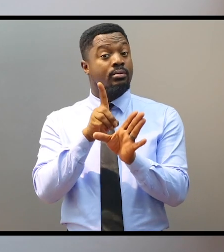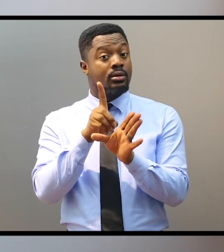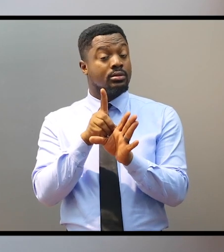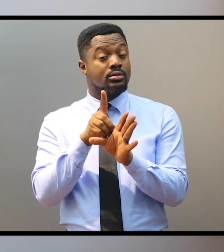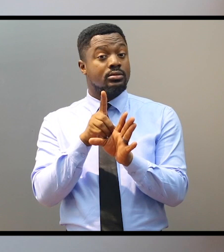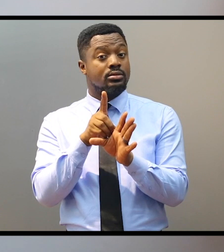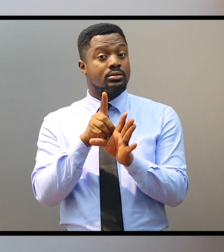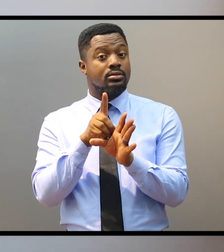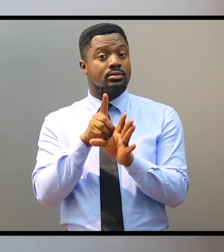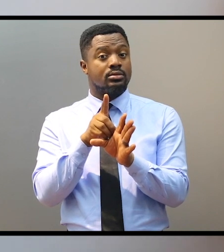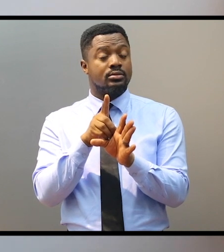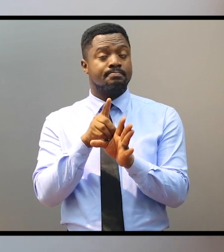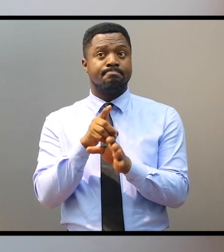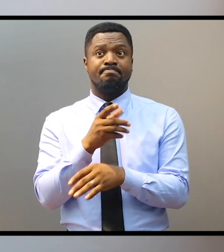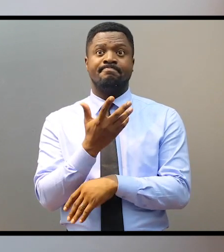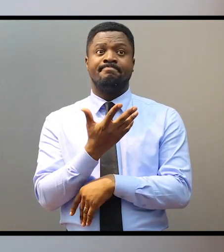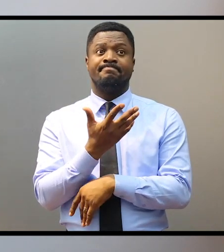So disabilities